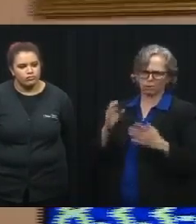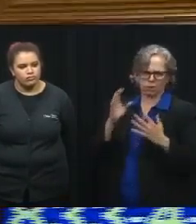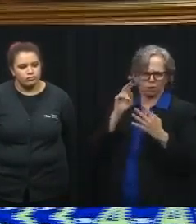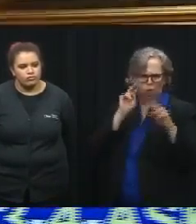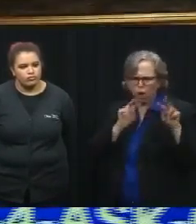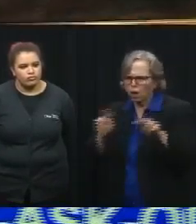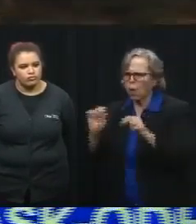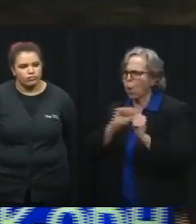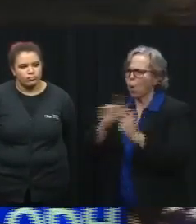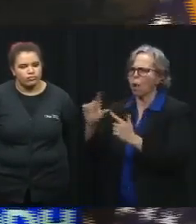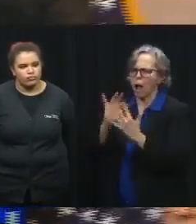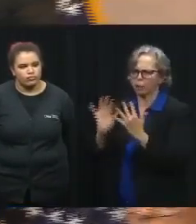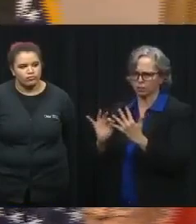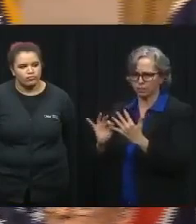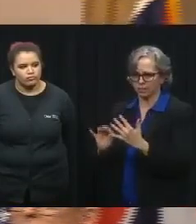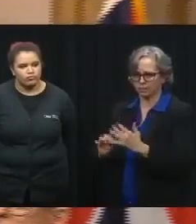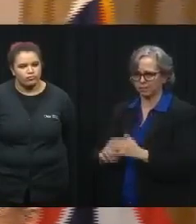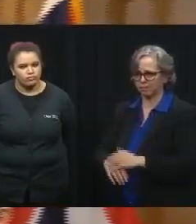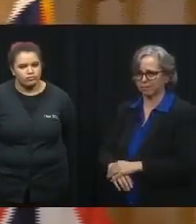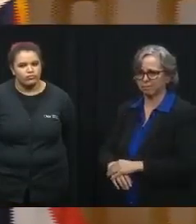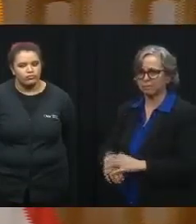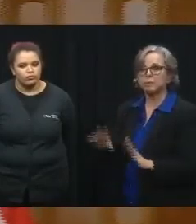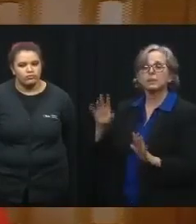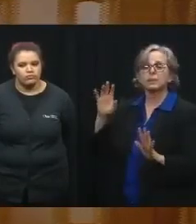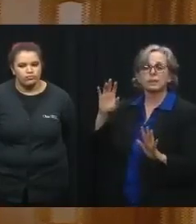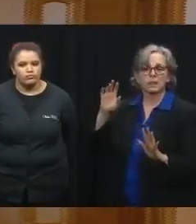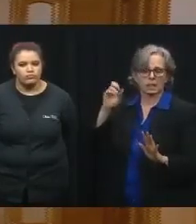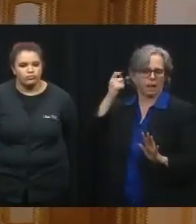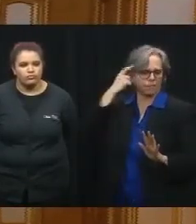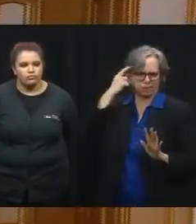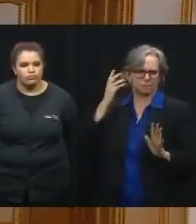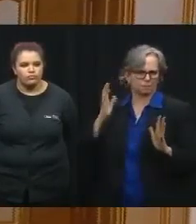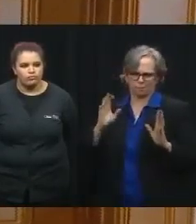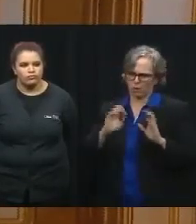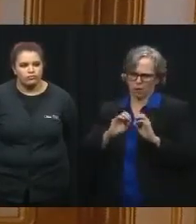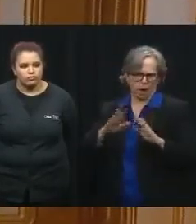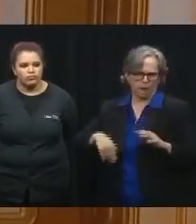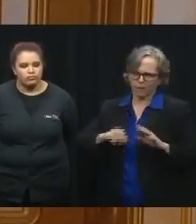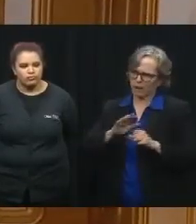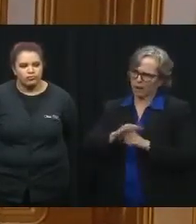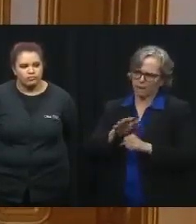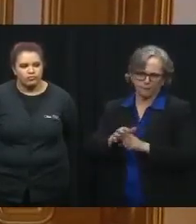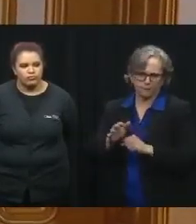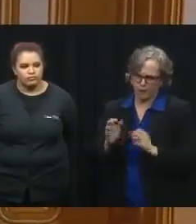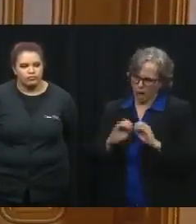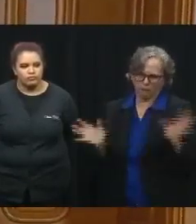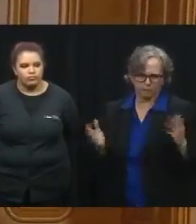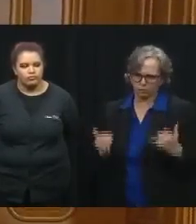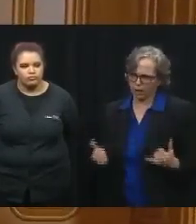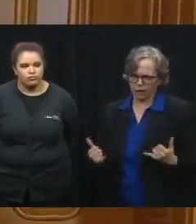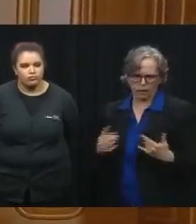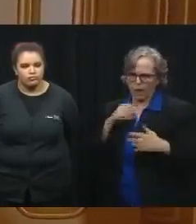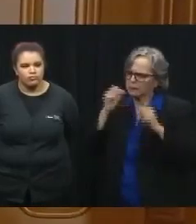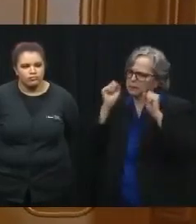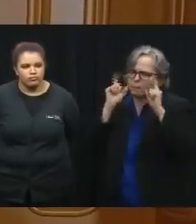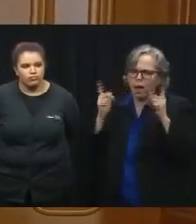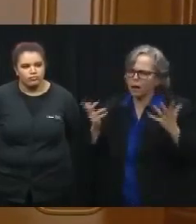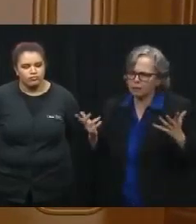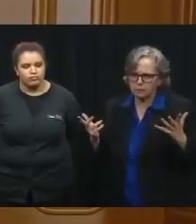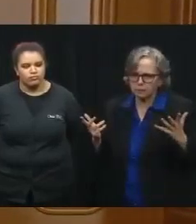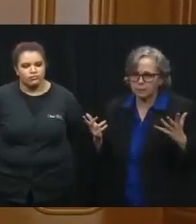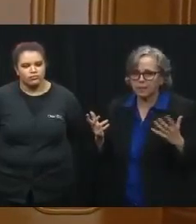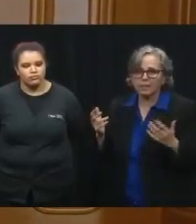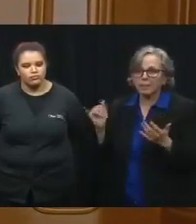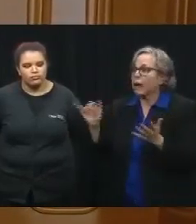enough capacity as it exists today. That shouldn't surprise anyone. But we are out, as Dr. Acton said,